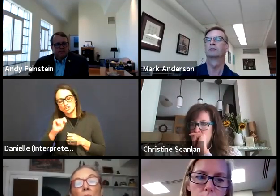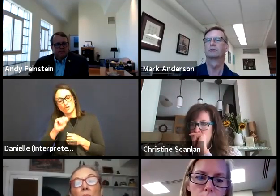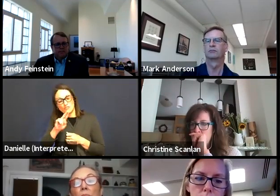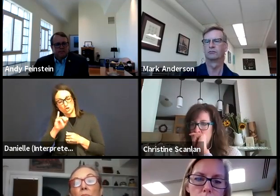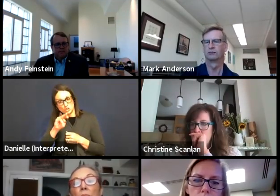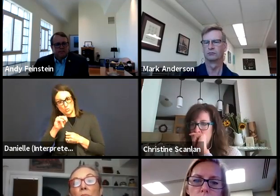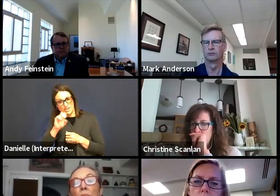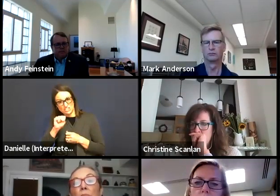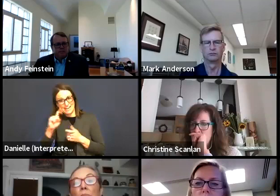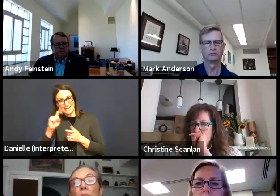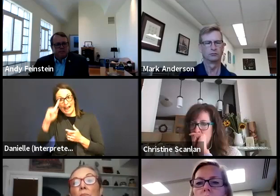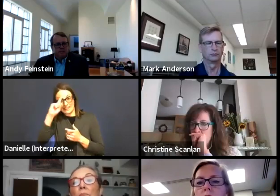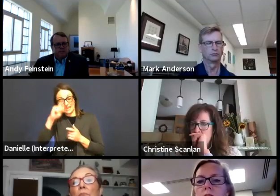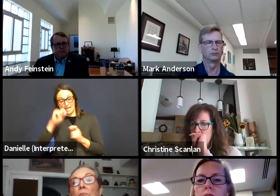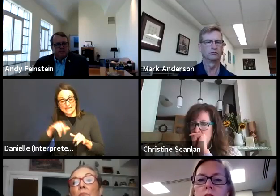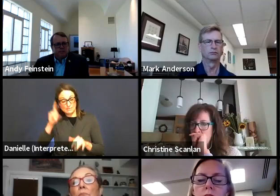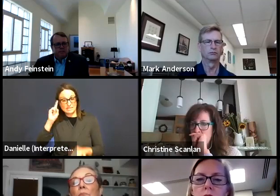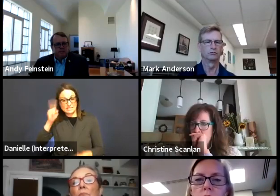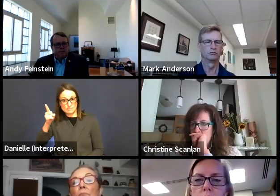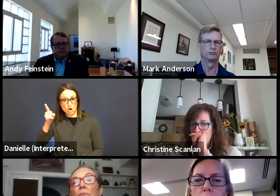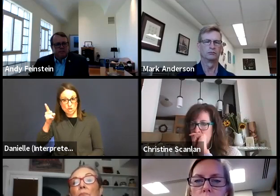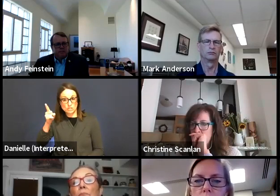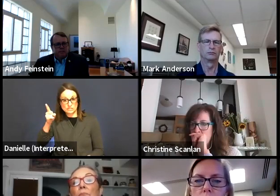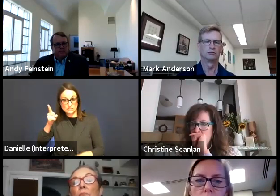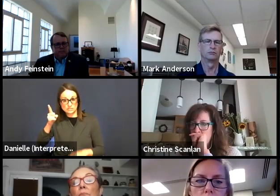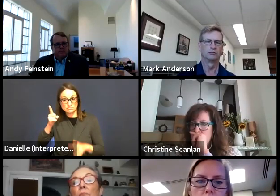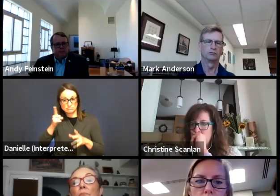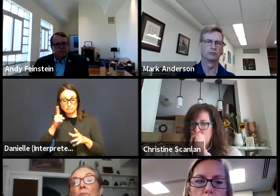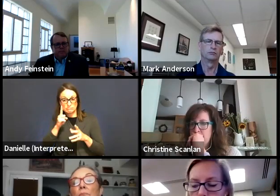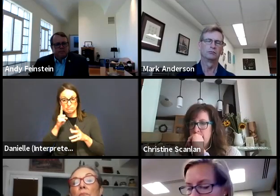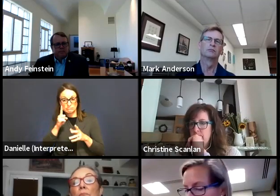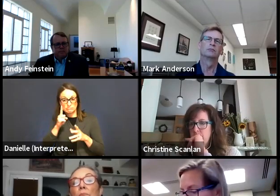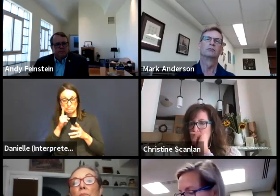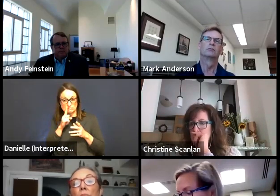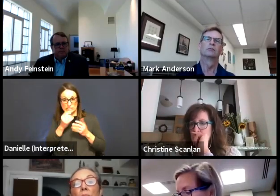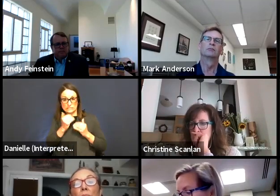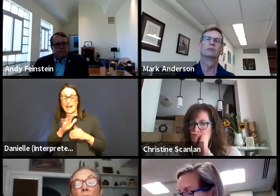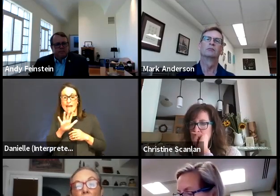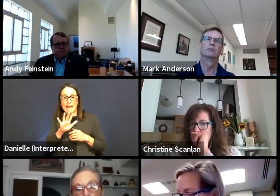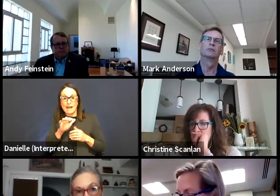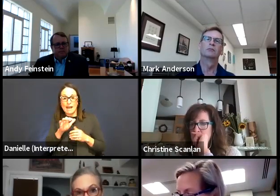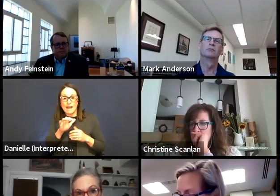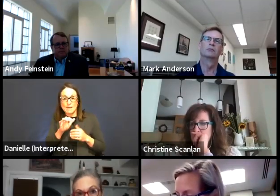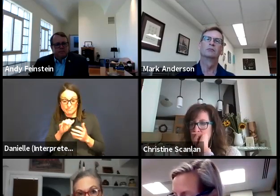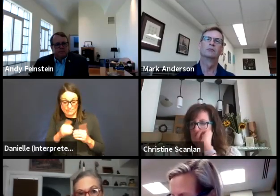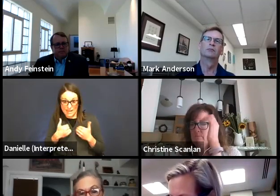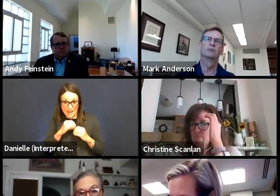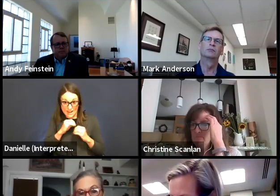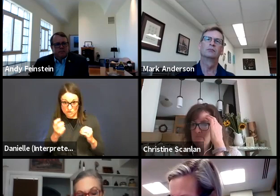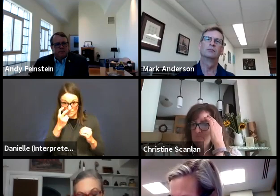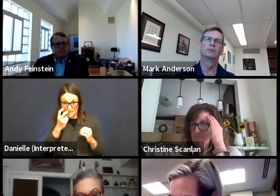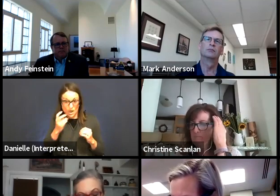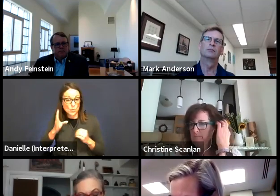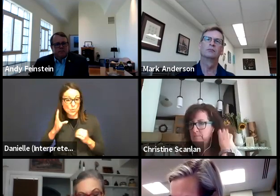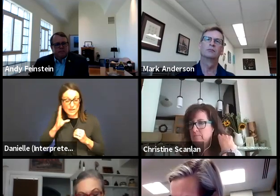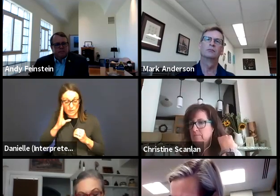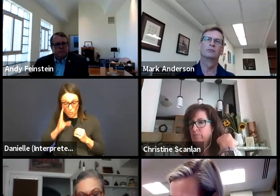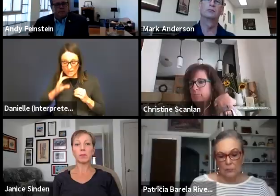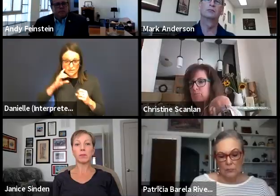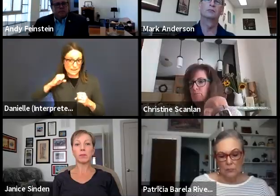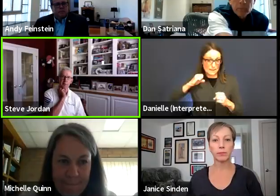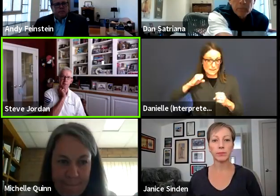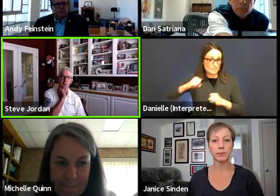we're smart to try to constrain it, because I have no doubt in my mind that we're going to get pushed on it in the